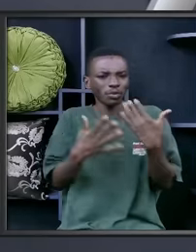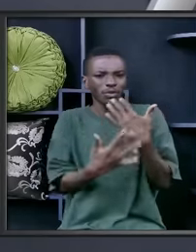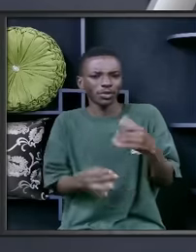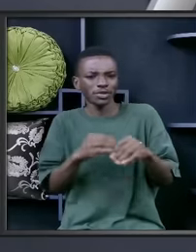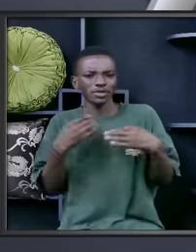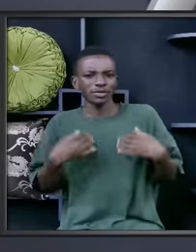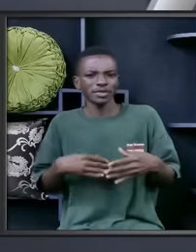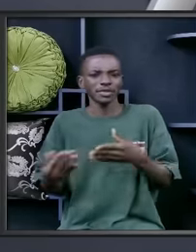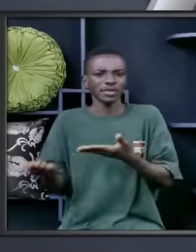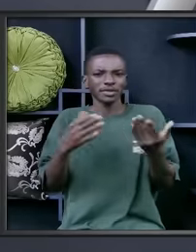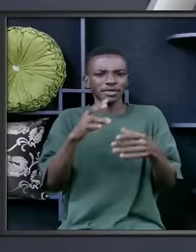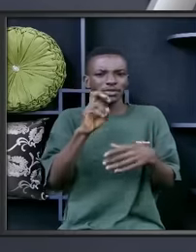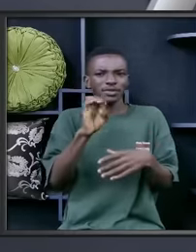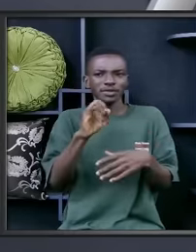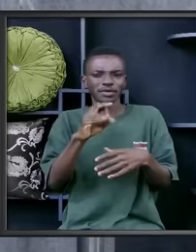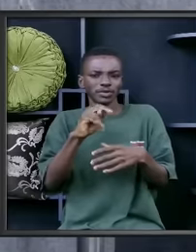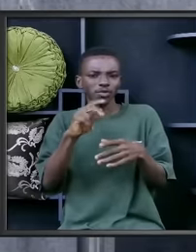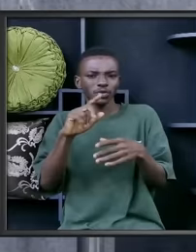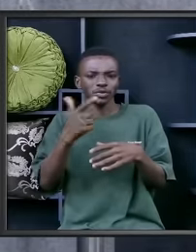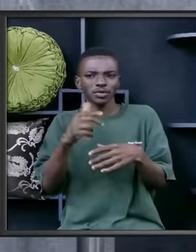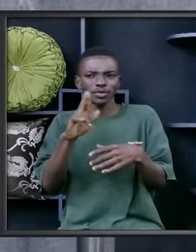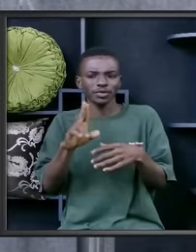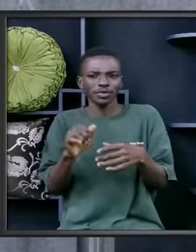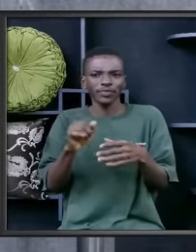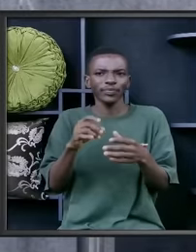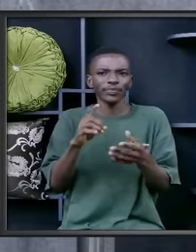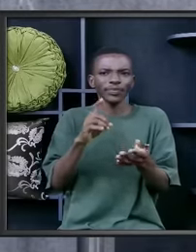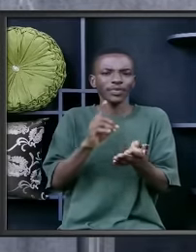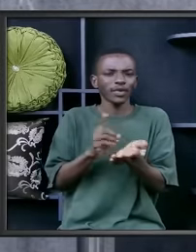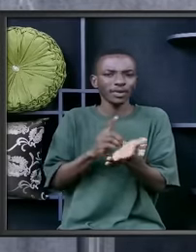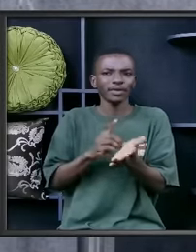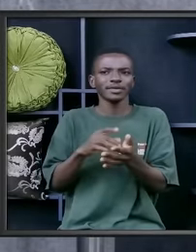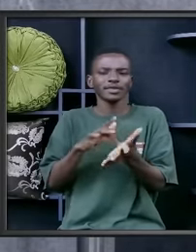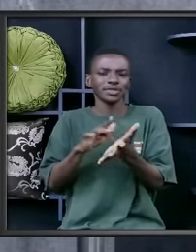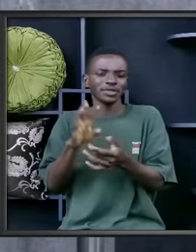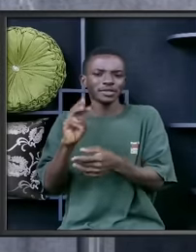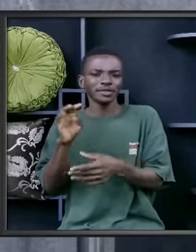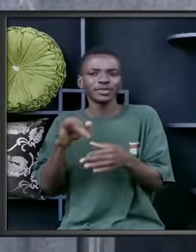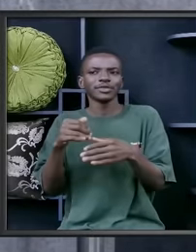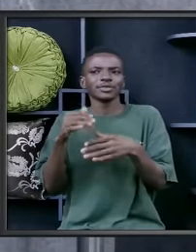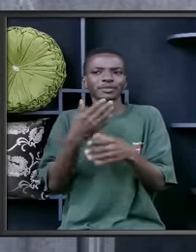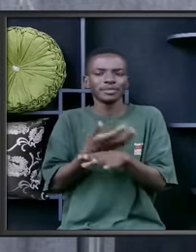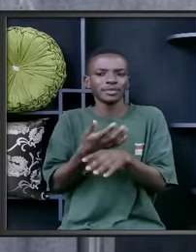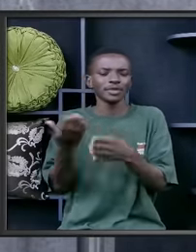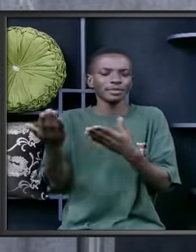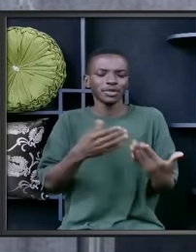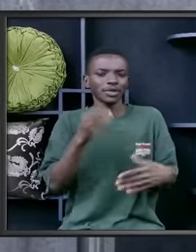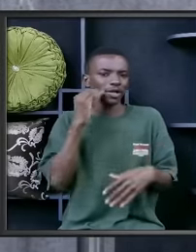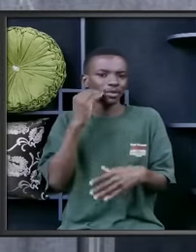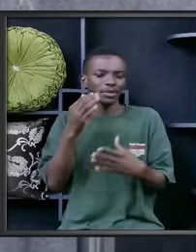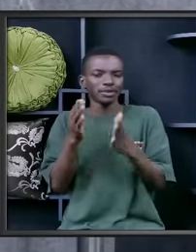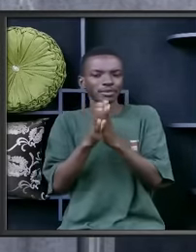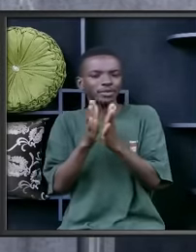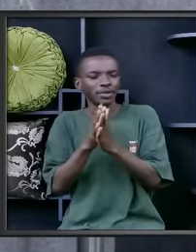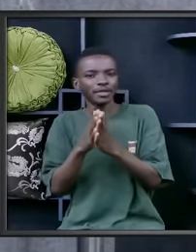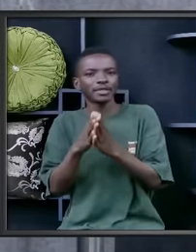carry and go for Enugu, they say then go transfuse blood. The doctor Onyire, where they treat him. I say, I beg, make him bring him home. I come pray, come